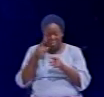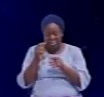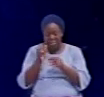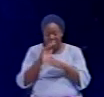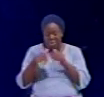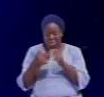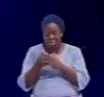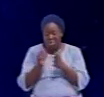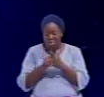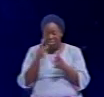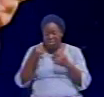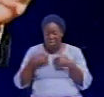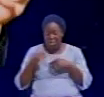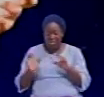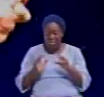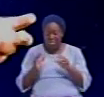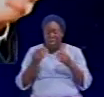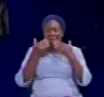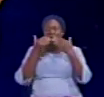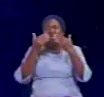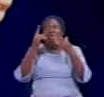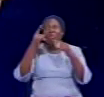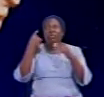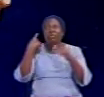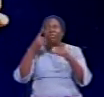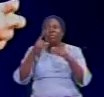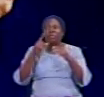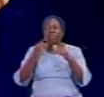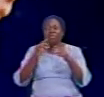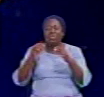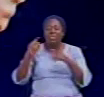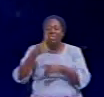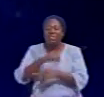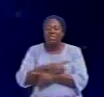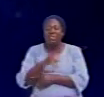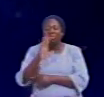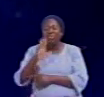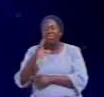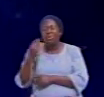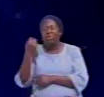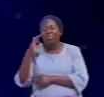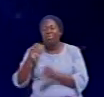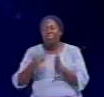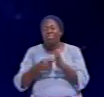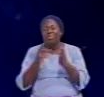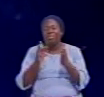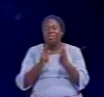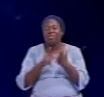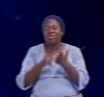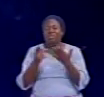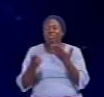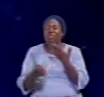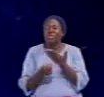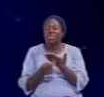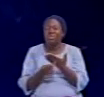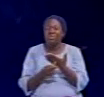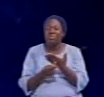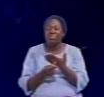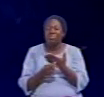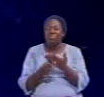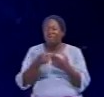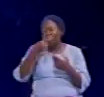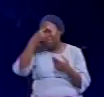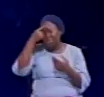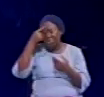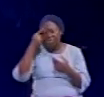you have done. We thank you for day 5 of divine encounter with the God of miracles, because